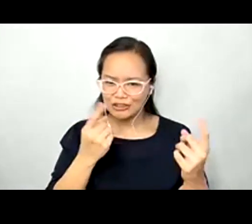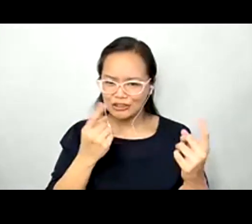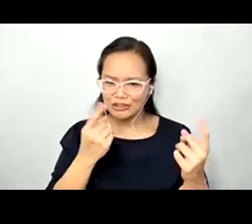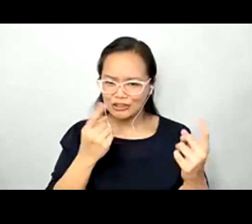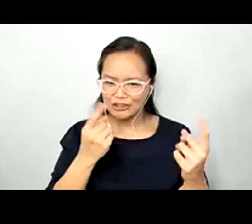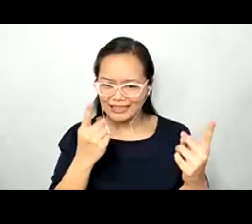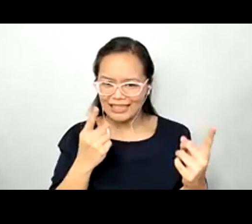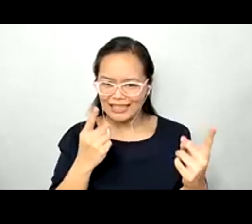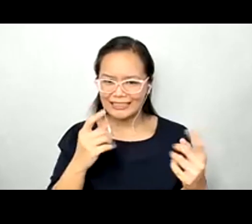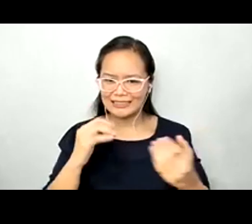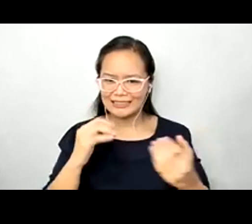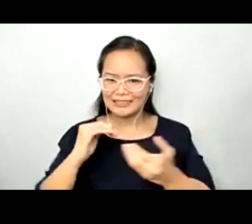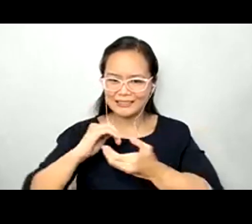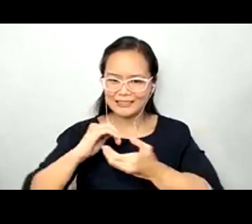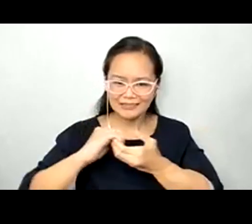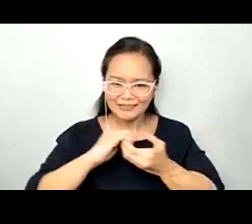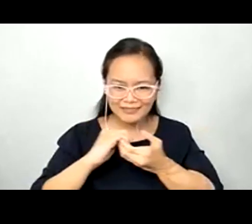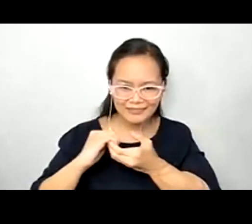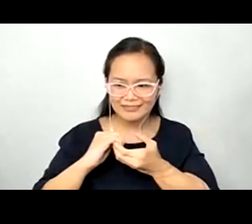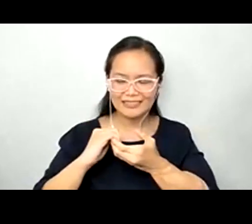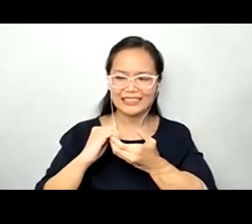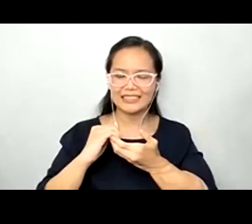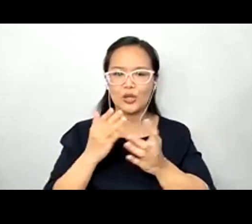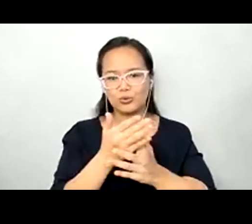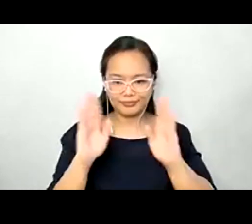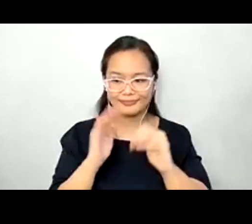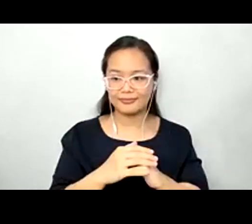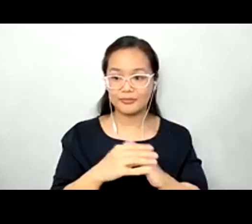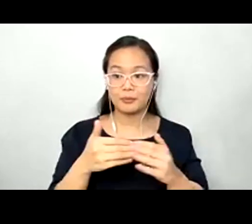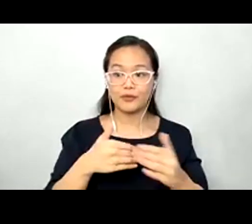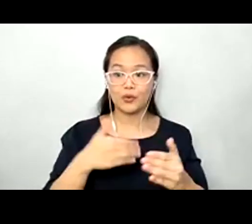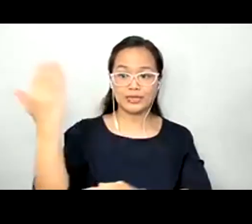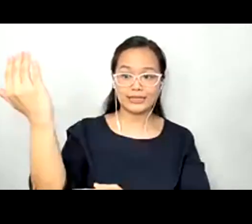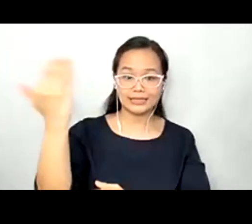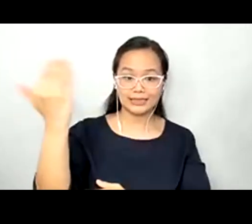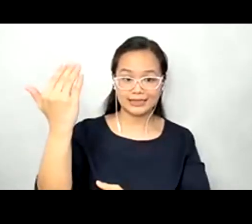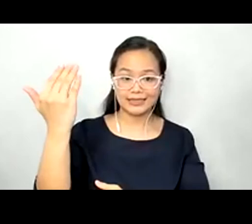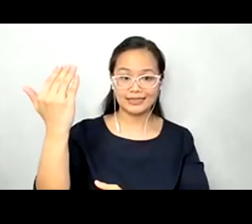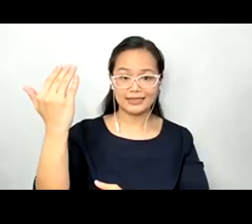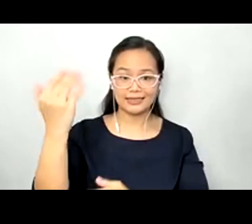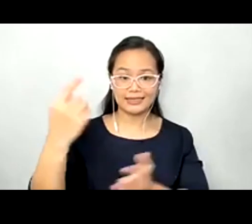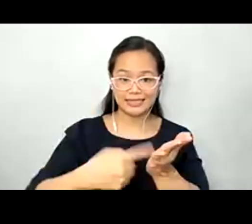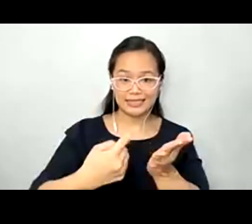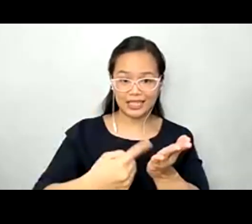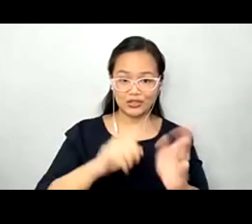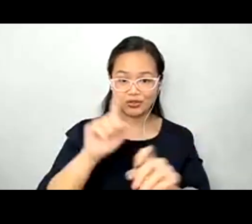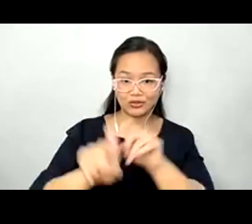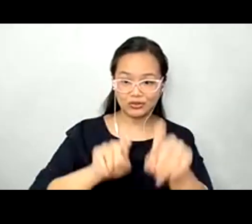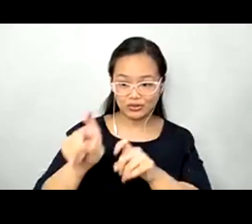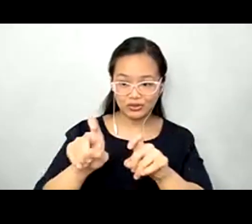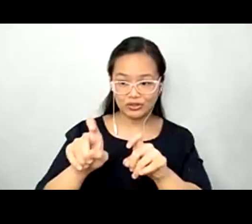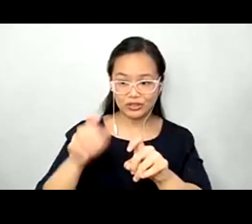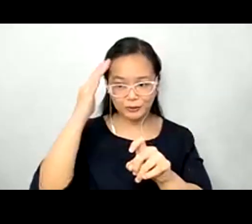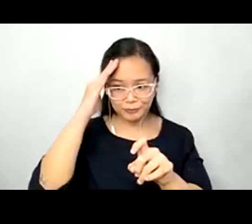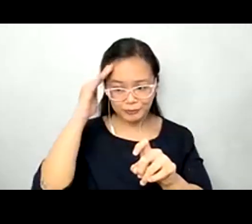ng pakikinig. Ayan, before we proceed to the discussion part, we would like to invite everyone